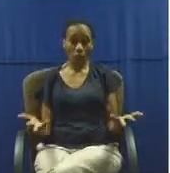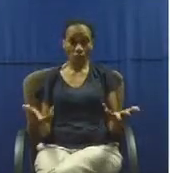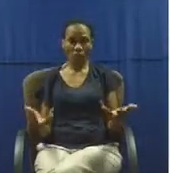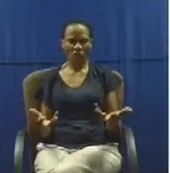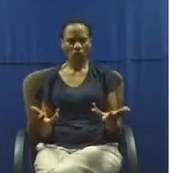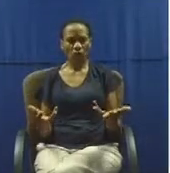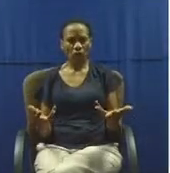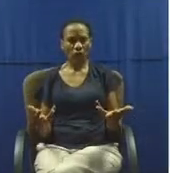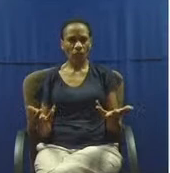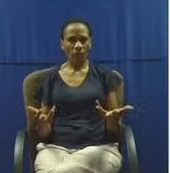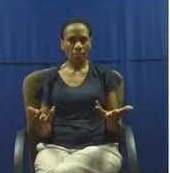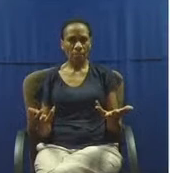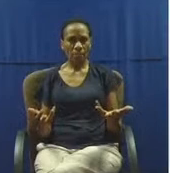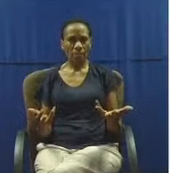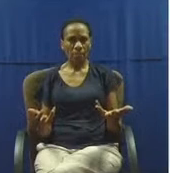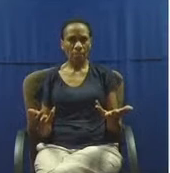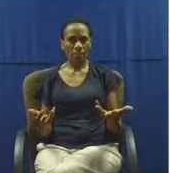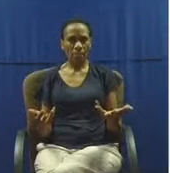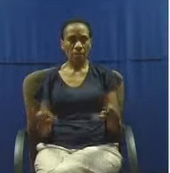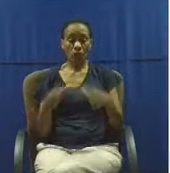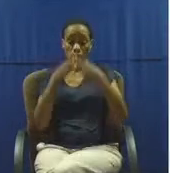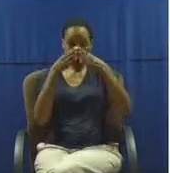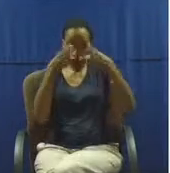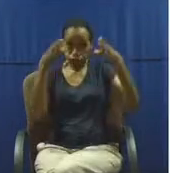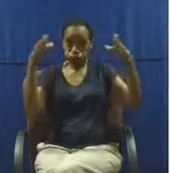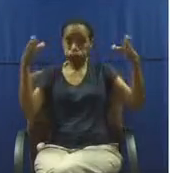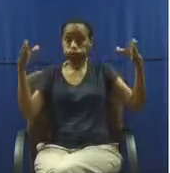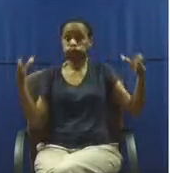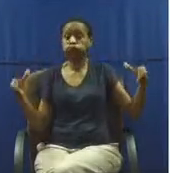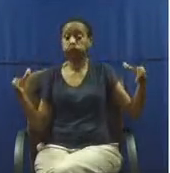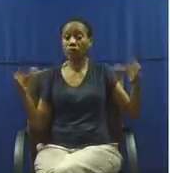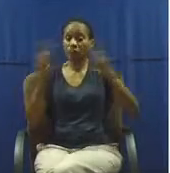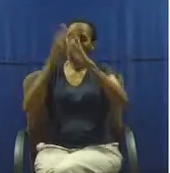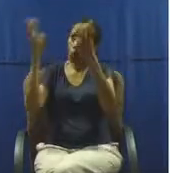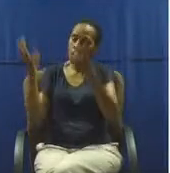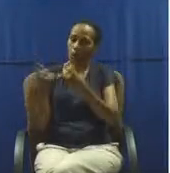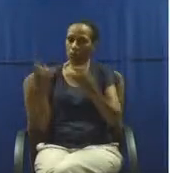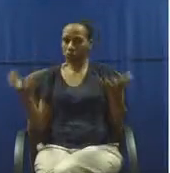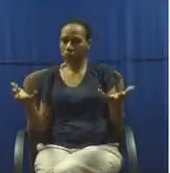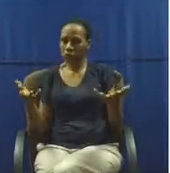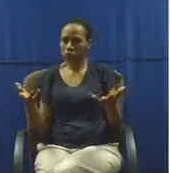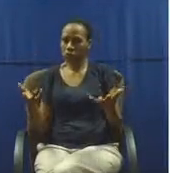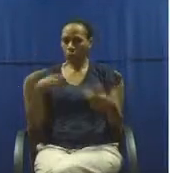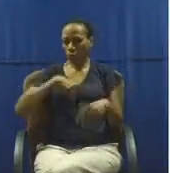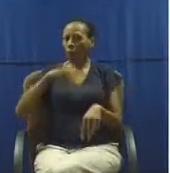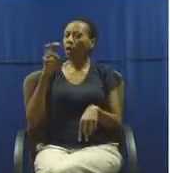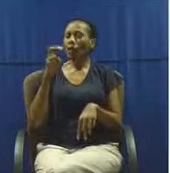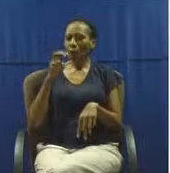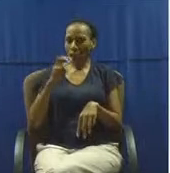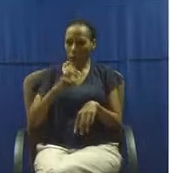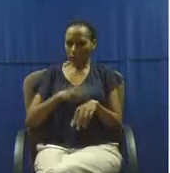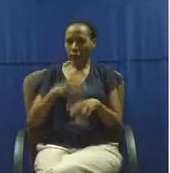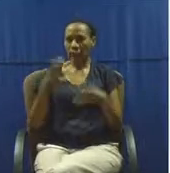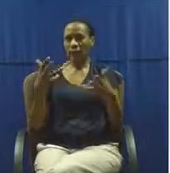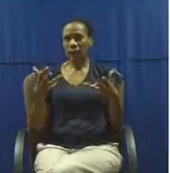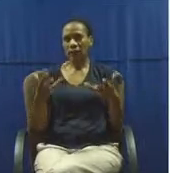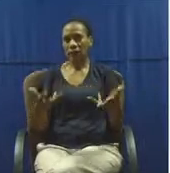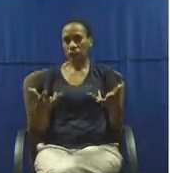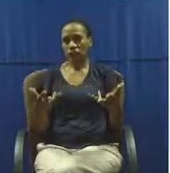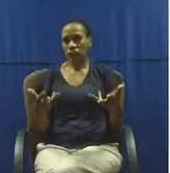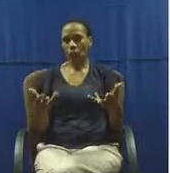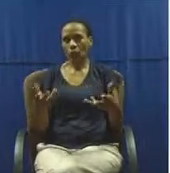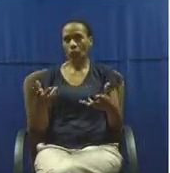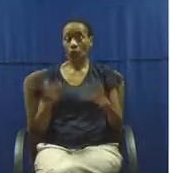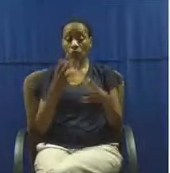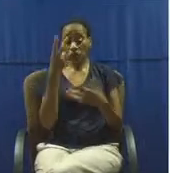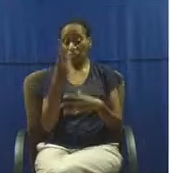option. In the broader geopolitics of the world, you do need, as an